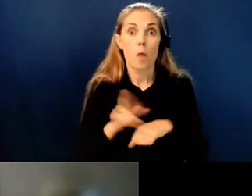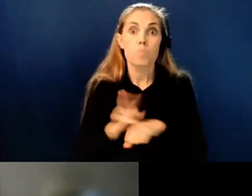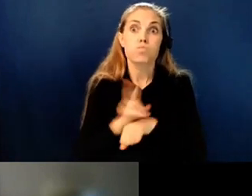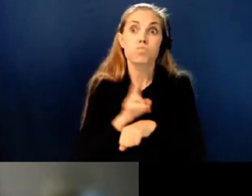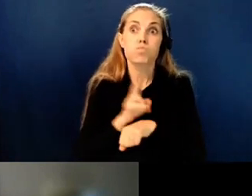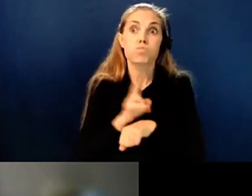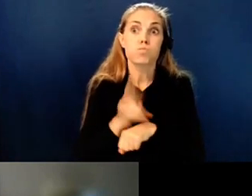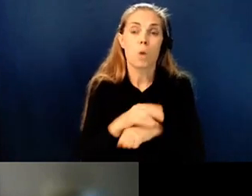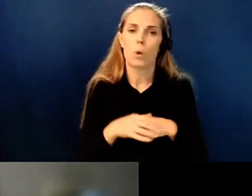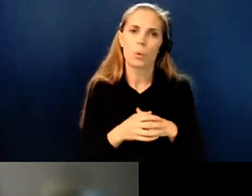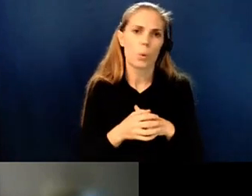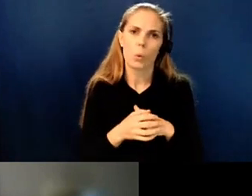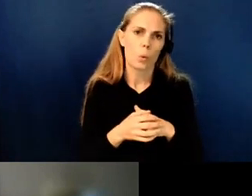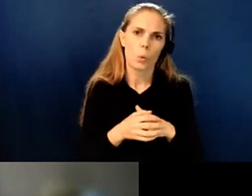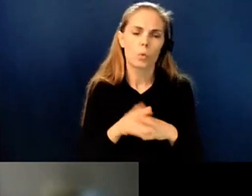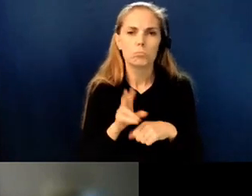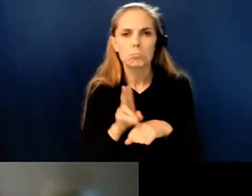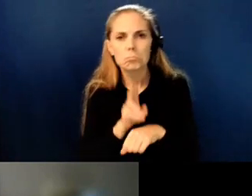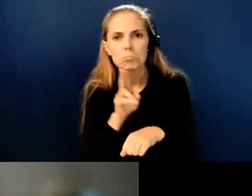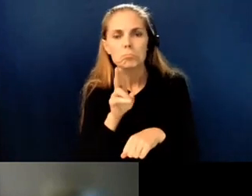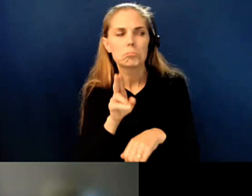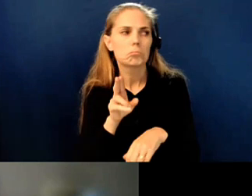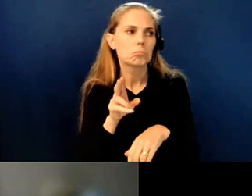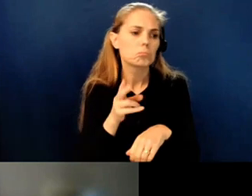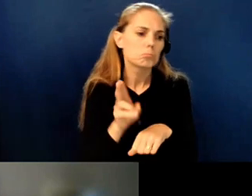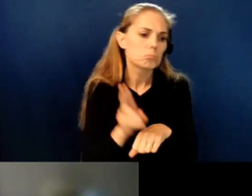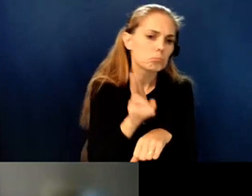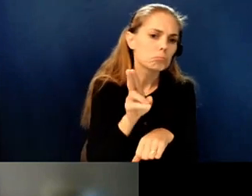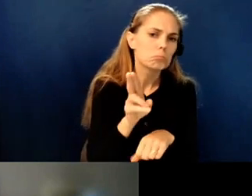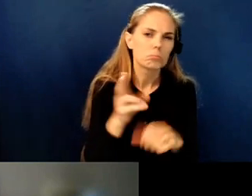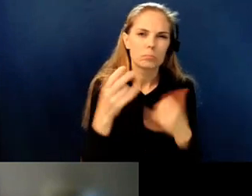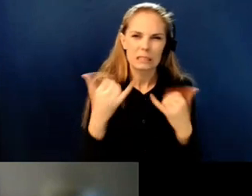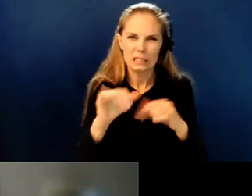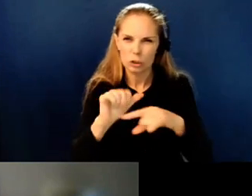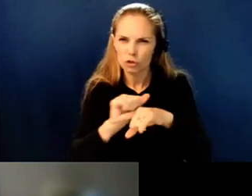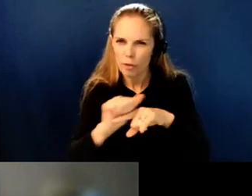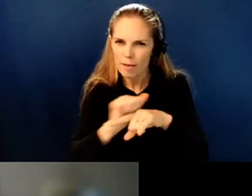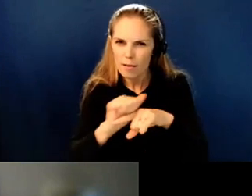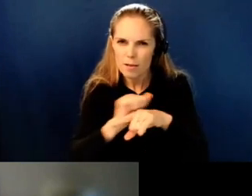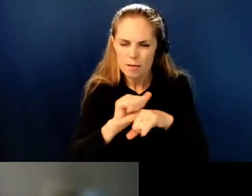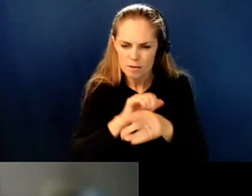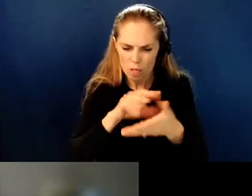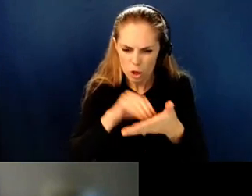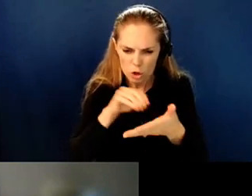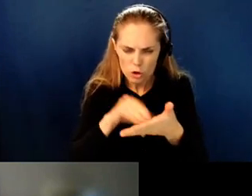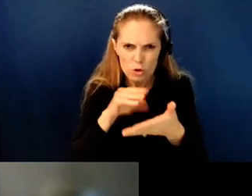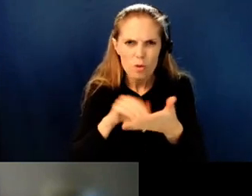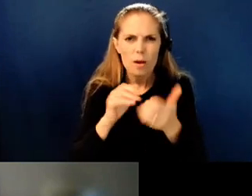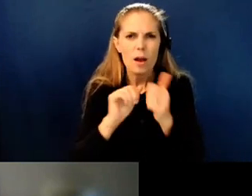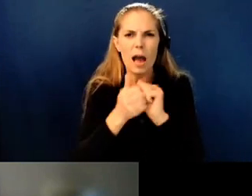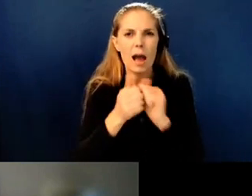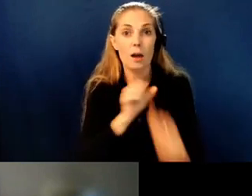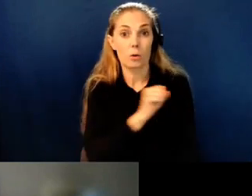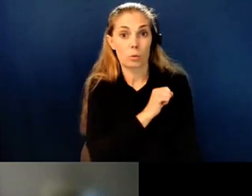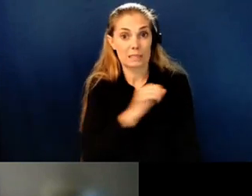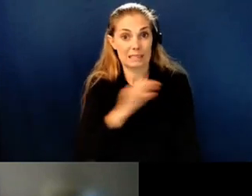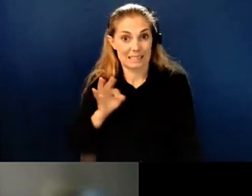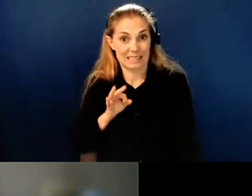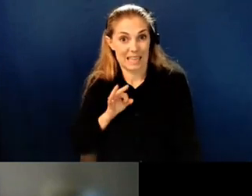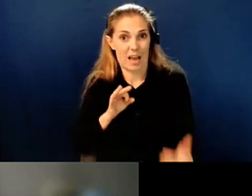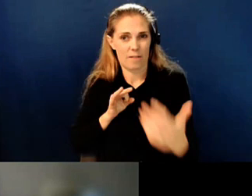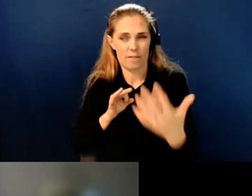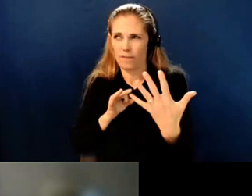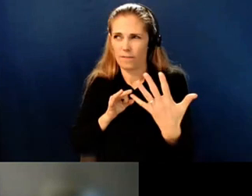training involved and trying to figure out how to have different staff assigned, because I know I believe we have the plan where there's